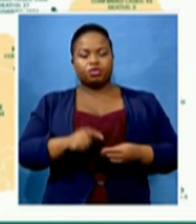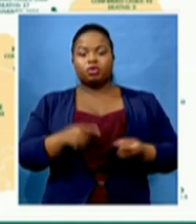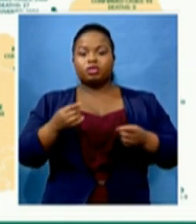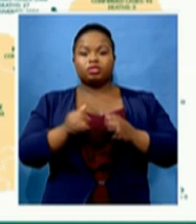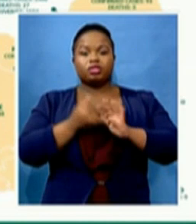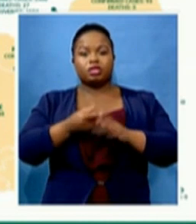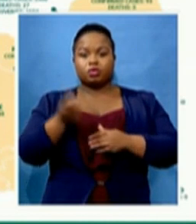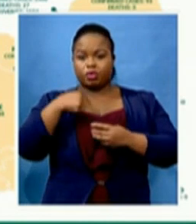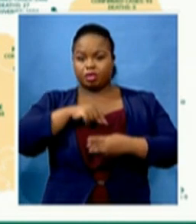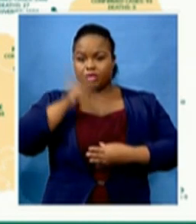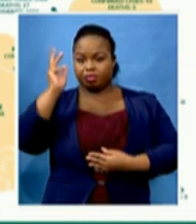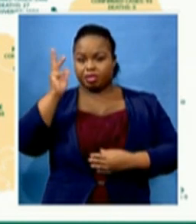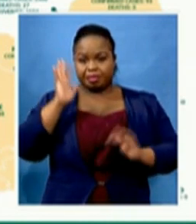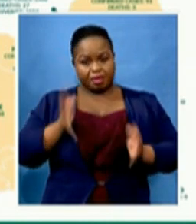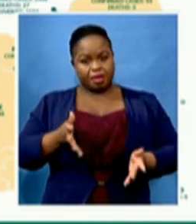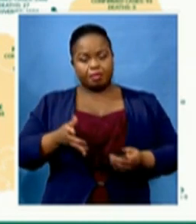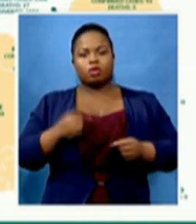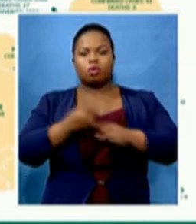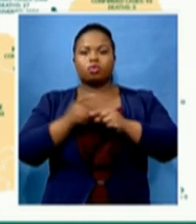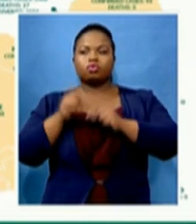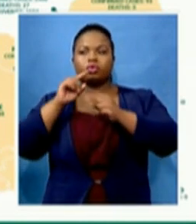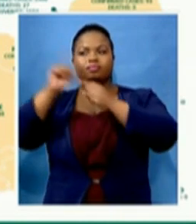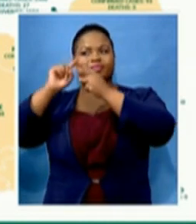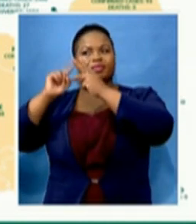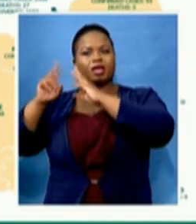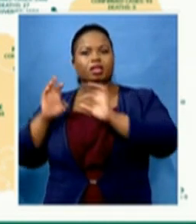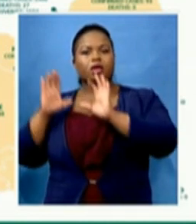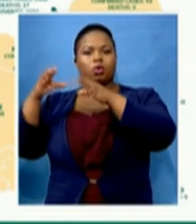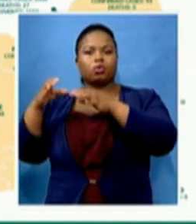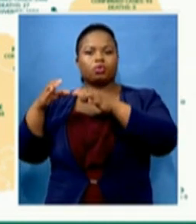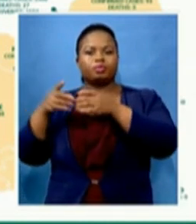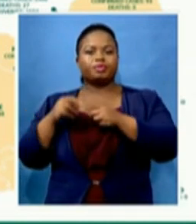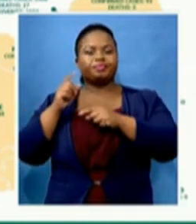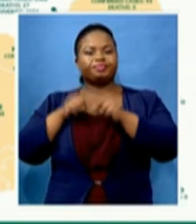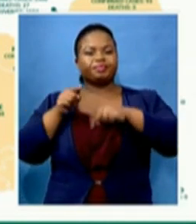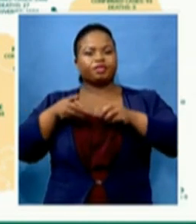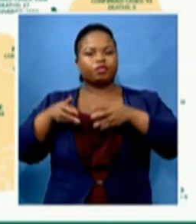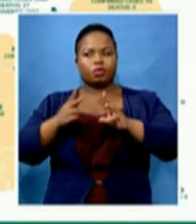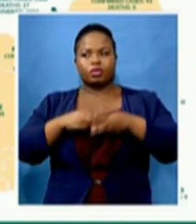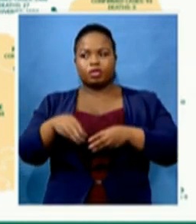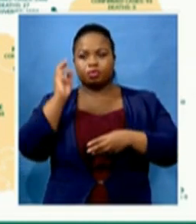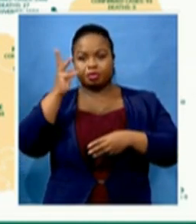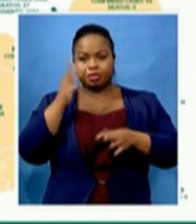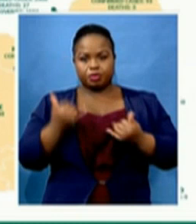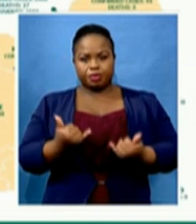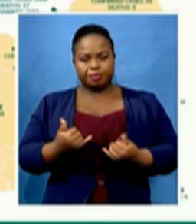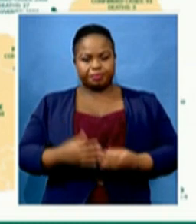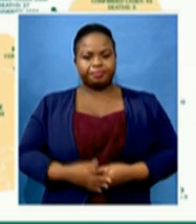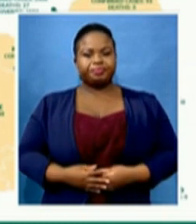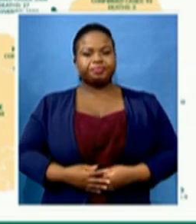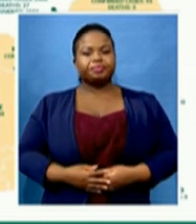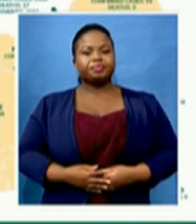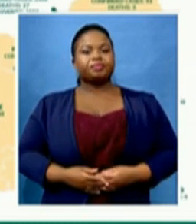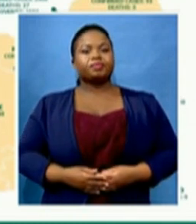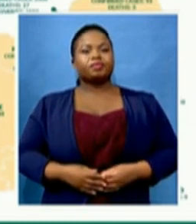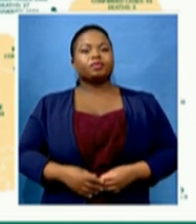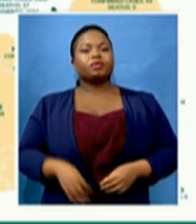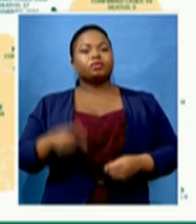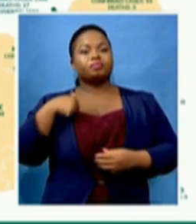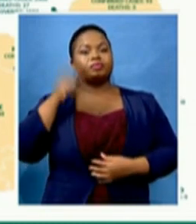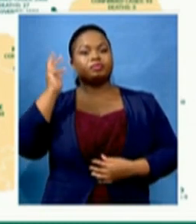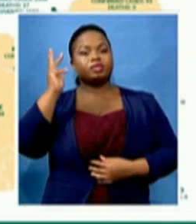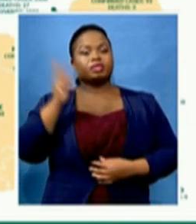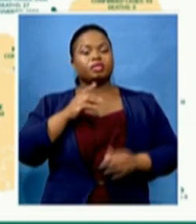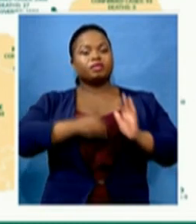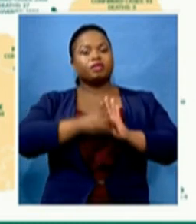well, including a number of models that are being presented here today. The models that I'm presenting have been developed by MASHA, SASIMA, and HERO in conjunction